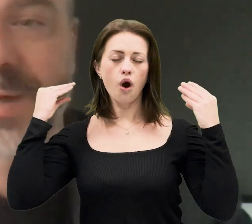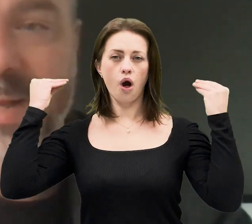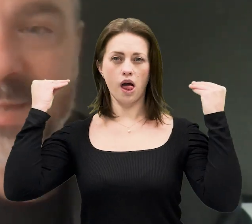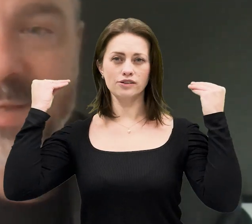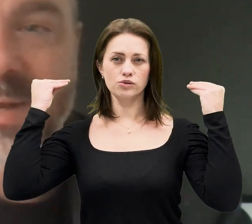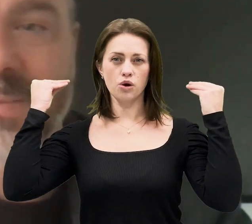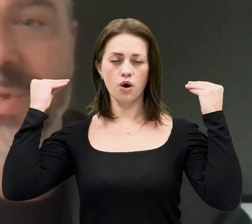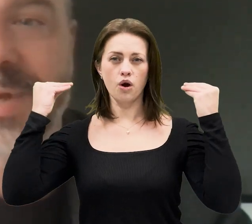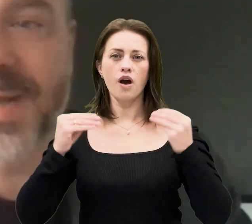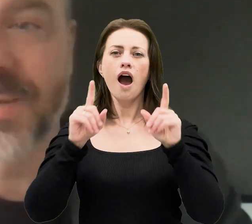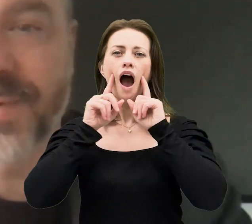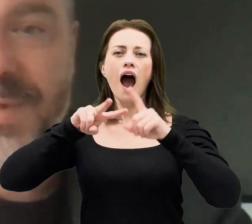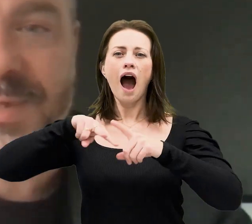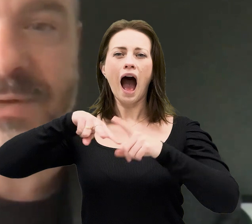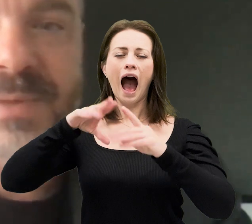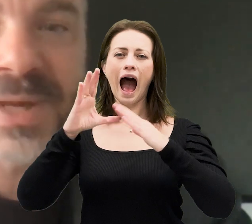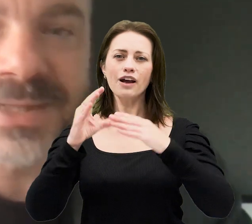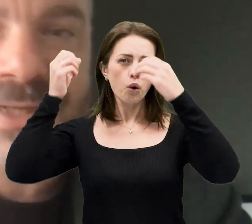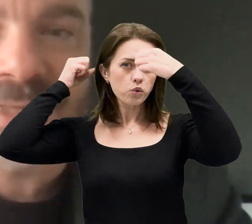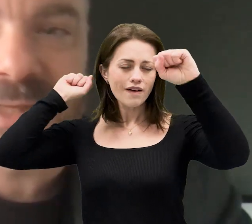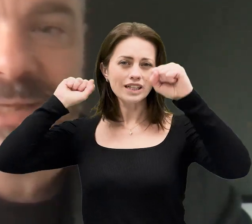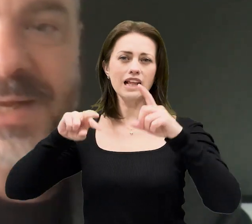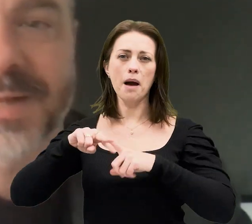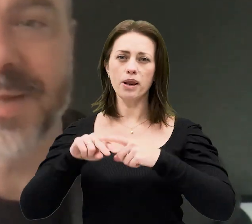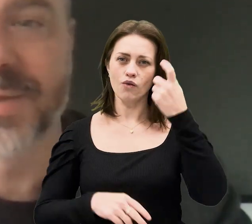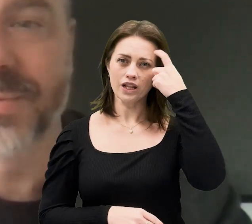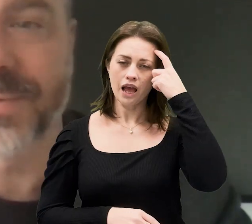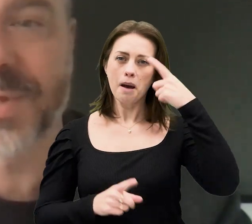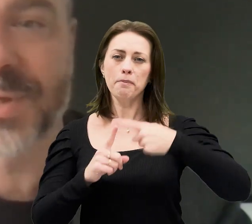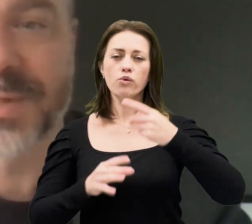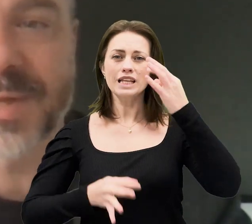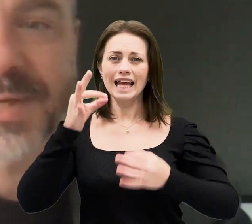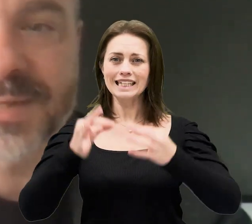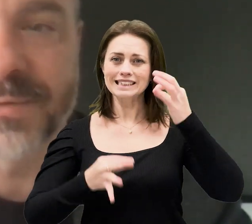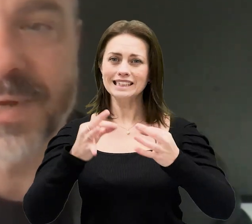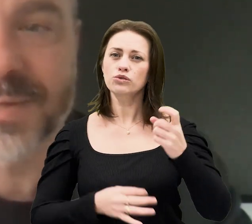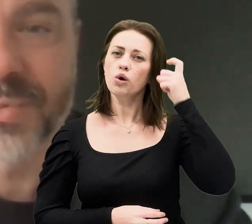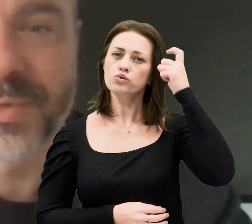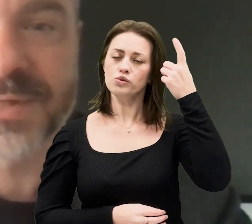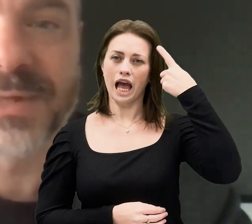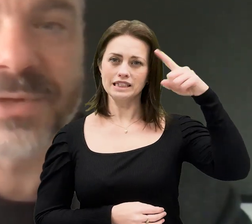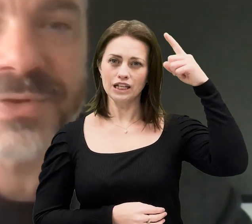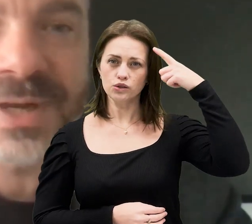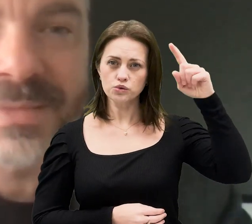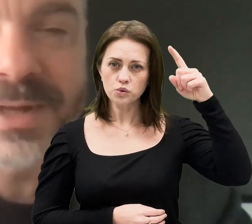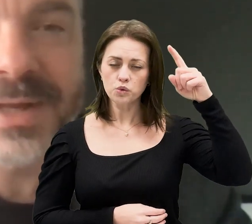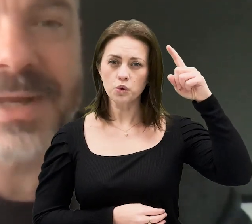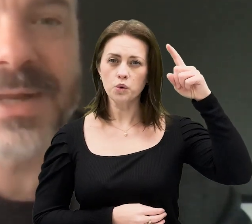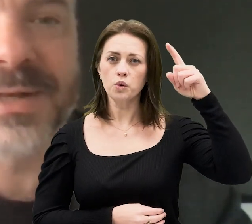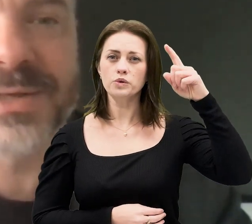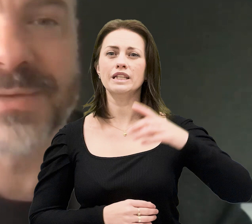the Netherlands, which is the Hague University of Applied Sciences and Institute of Social Studies of Erasmus University